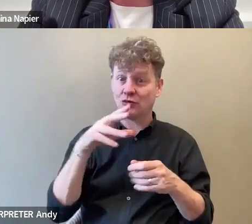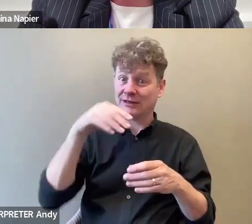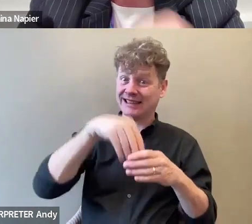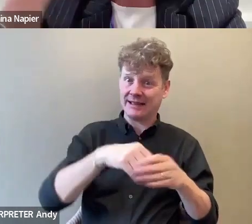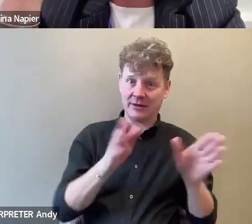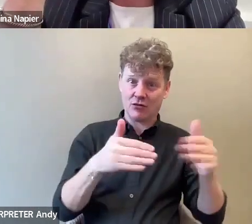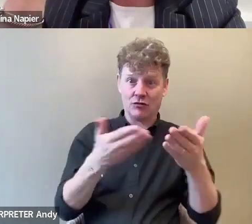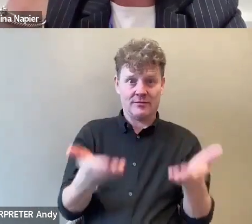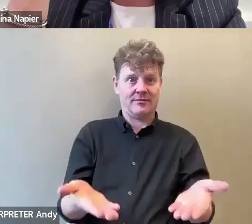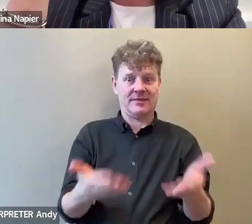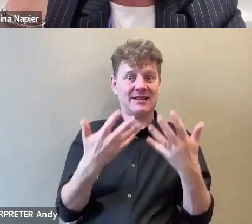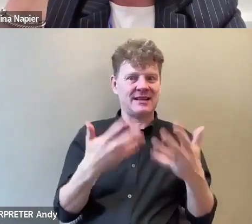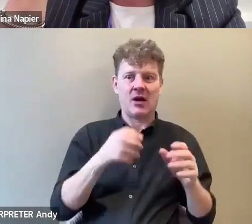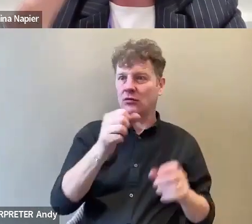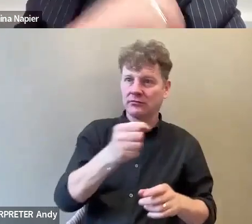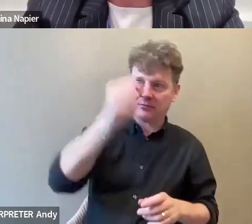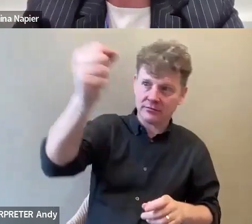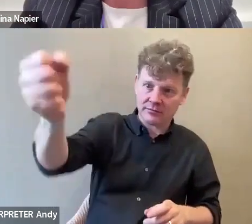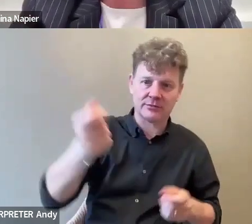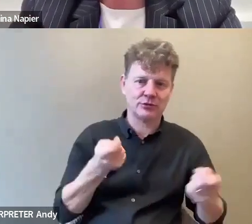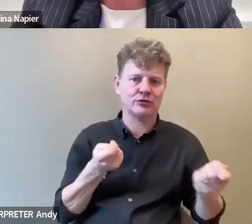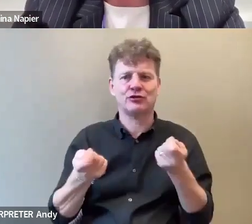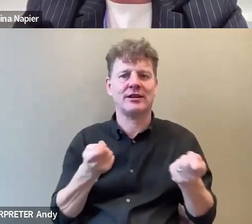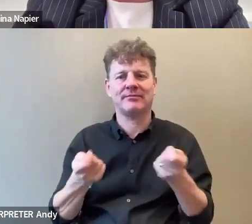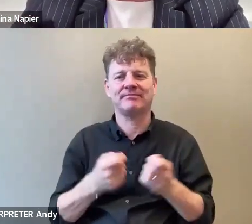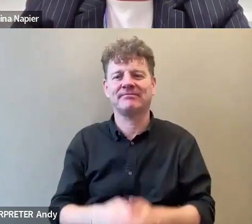now in another signed physical room to be able to chair this.